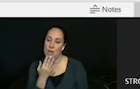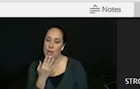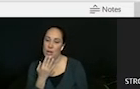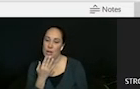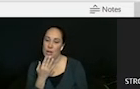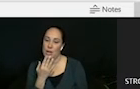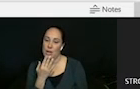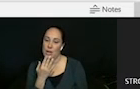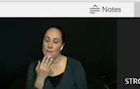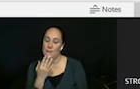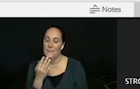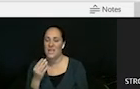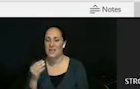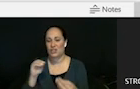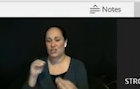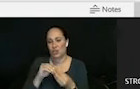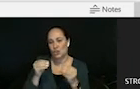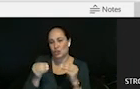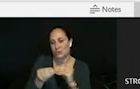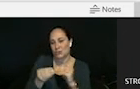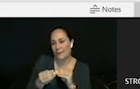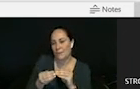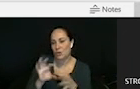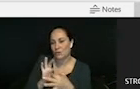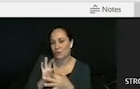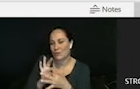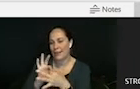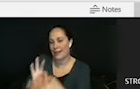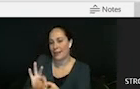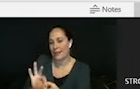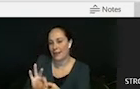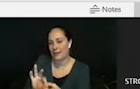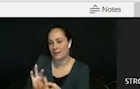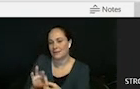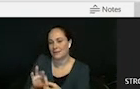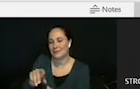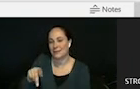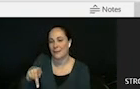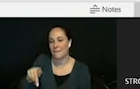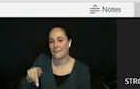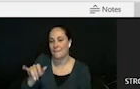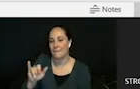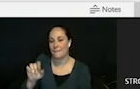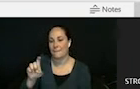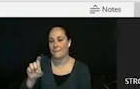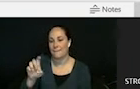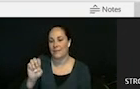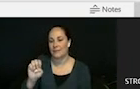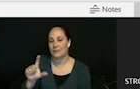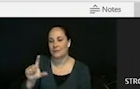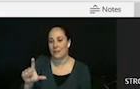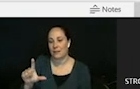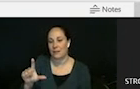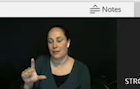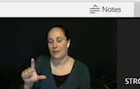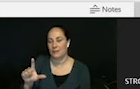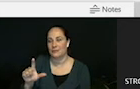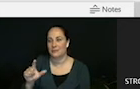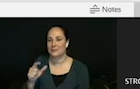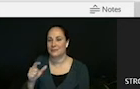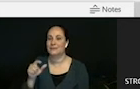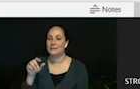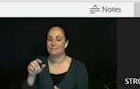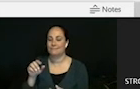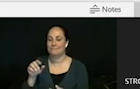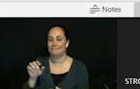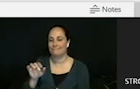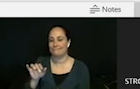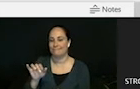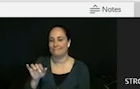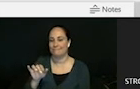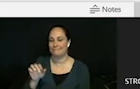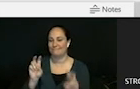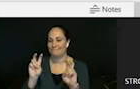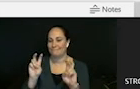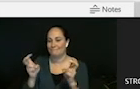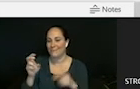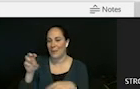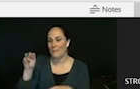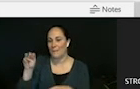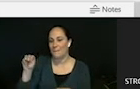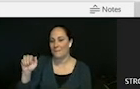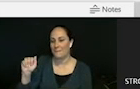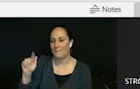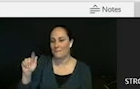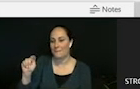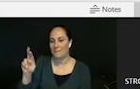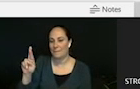pixel. They present as a matrix, right? And so the first idea in